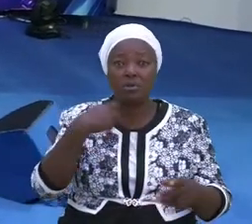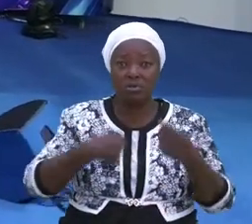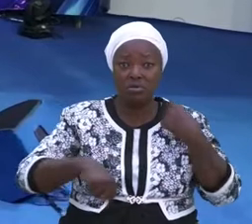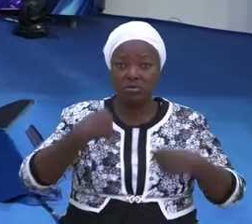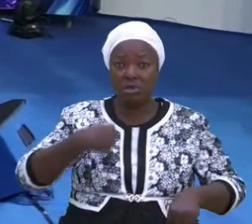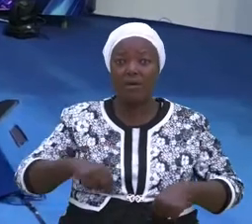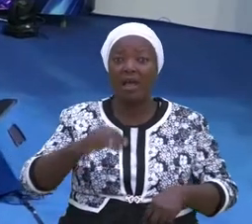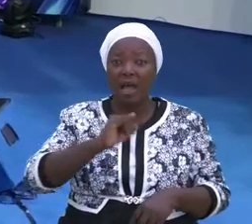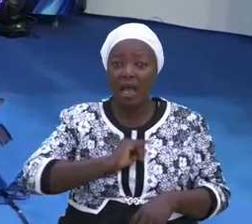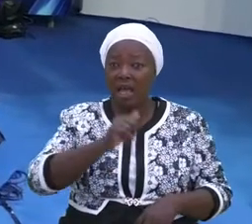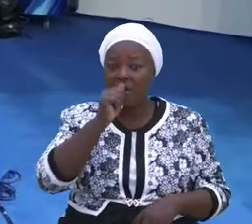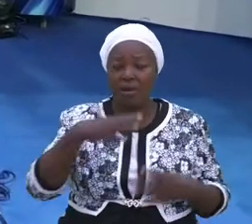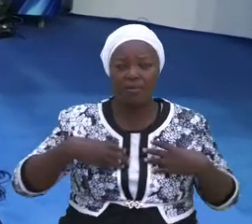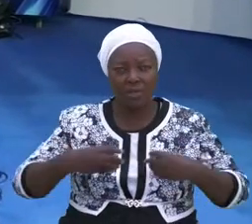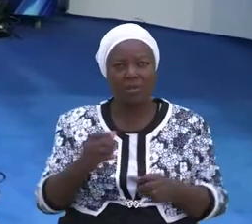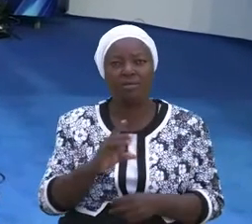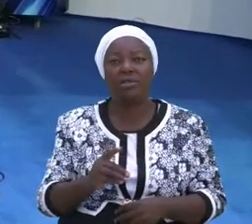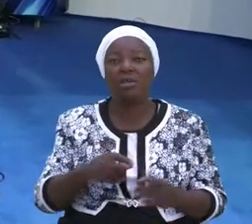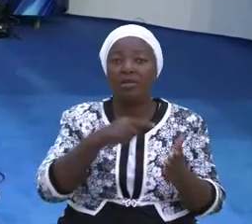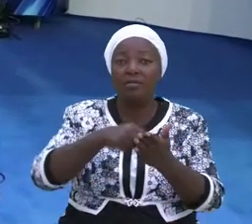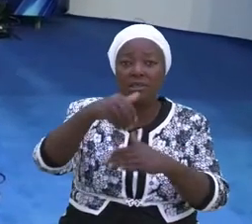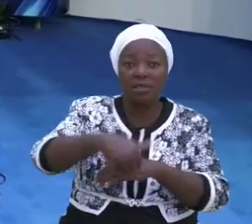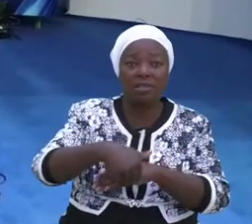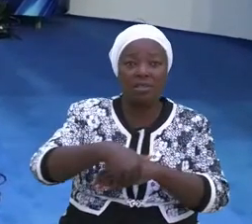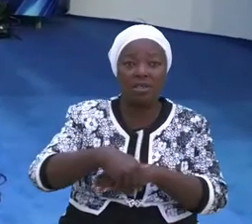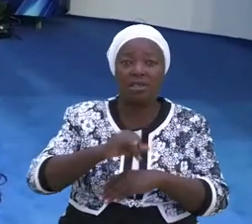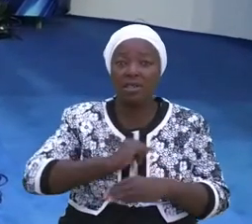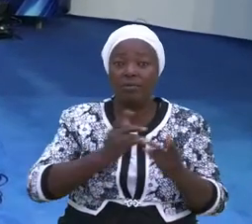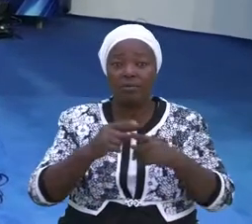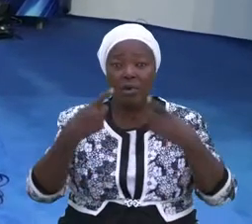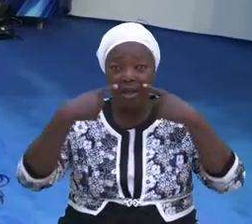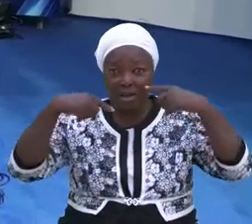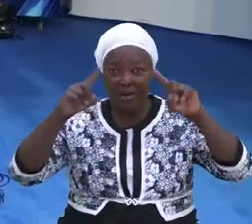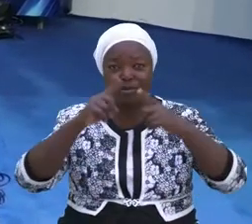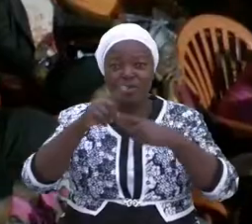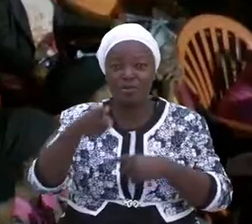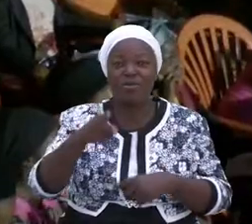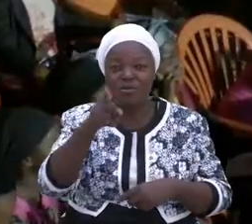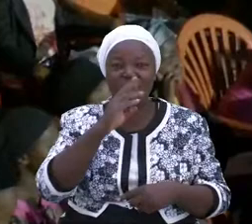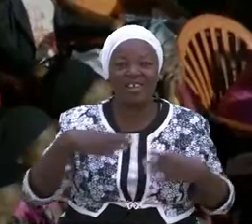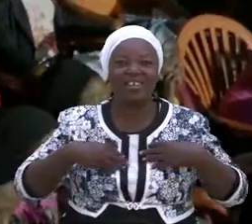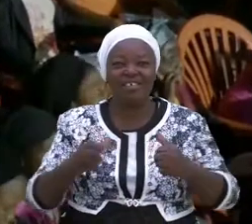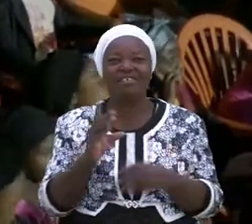am healed. Tonight, I want to announce to you, you are healed.